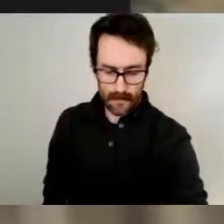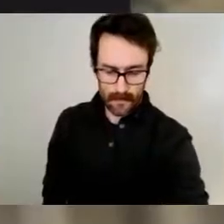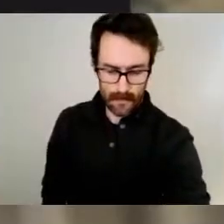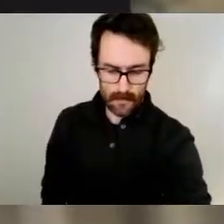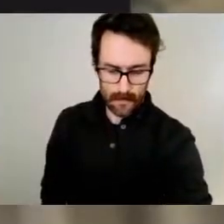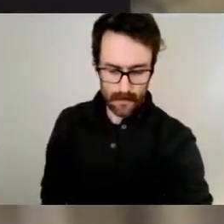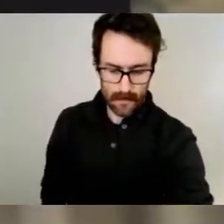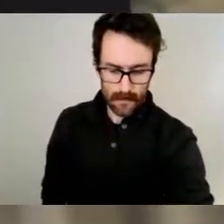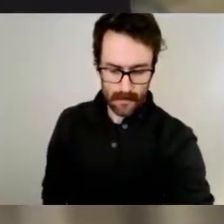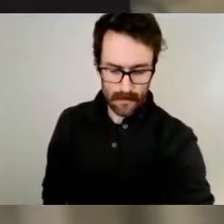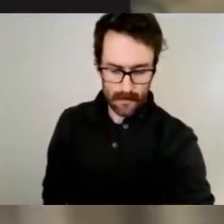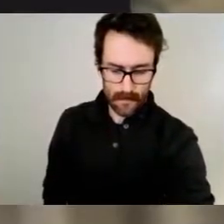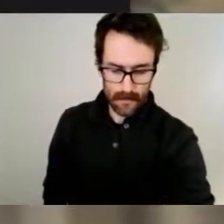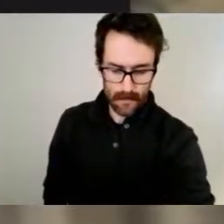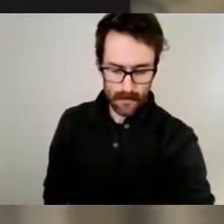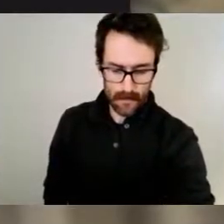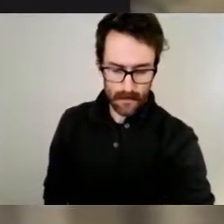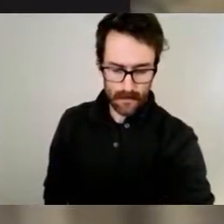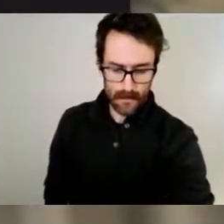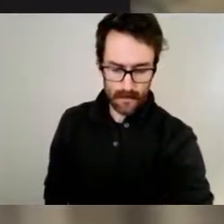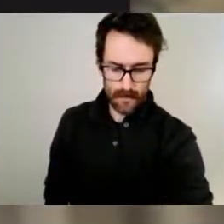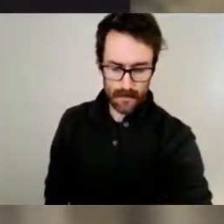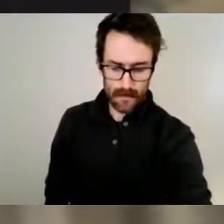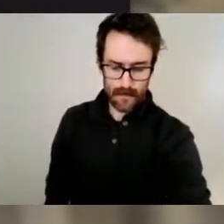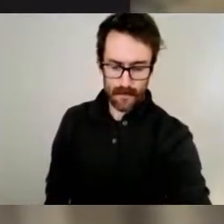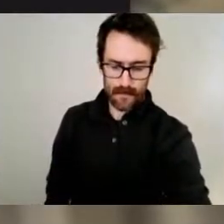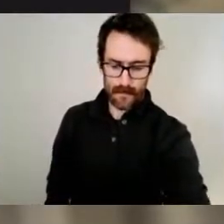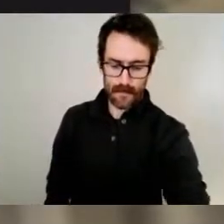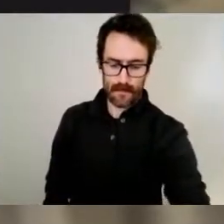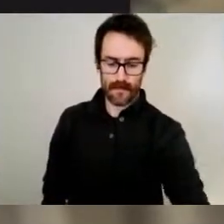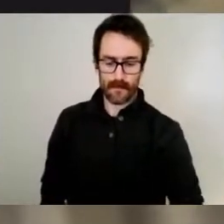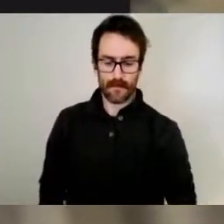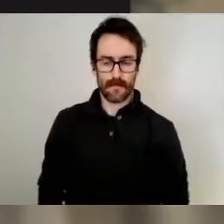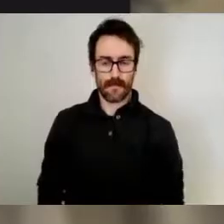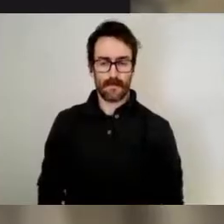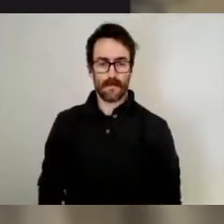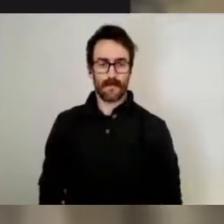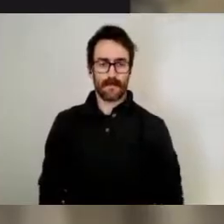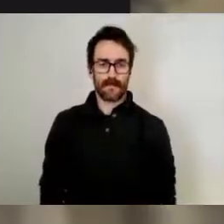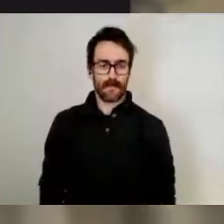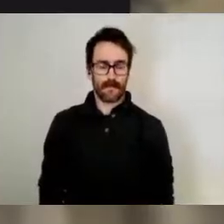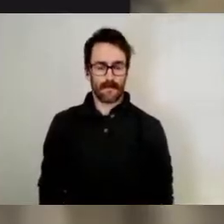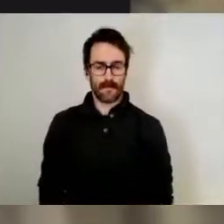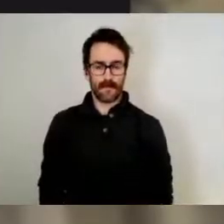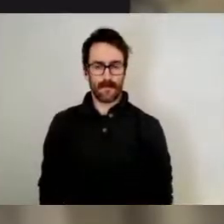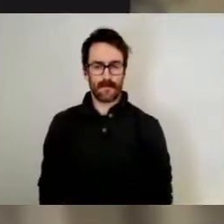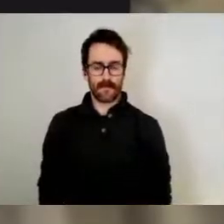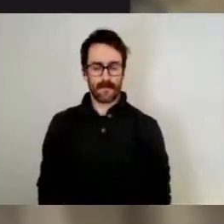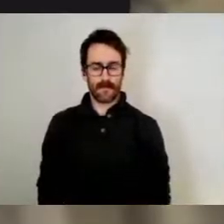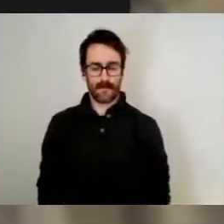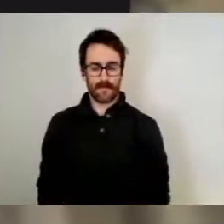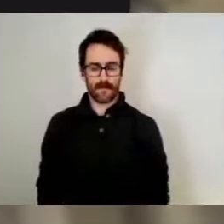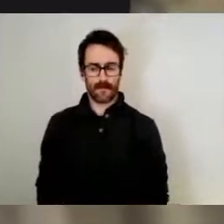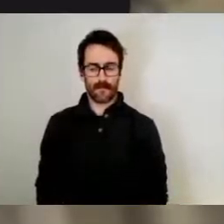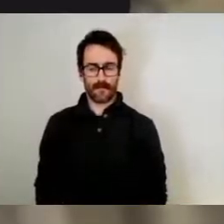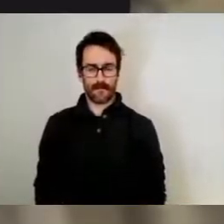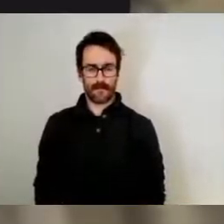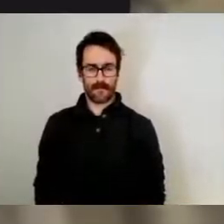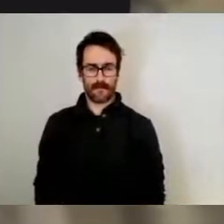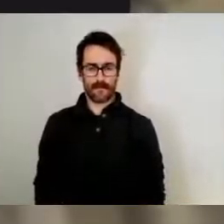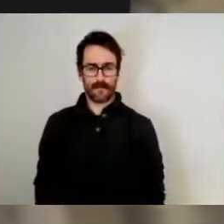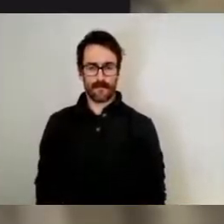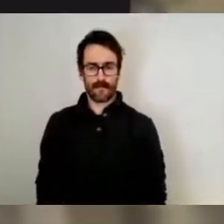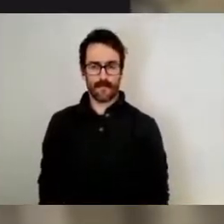question for Mayor Watson. Mr. Mayor, you said this morning on Ottawa Morning that